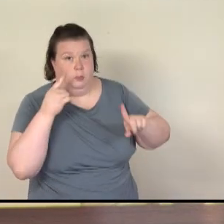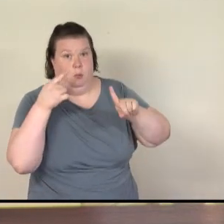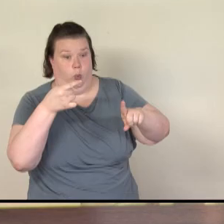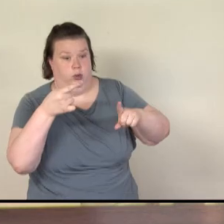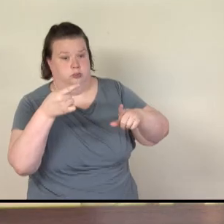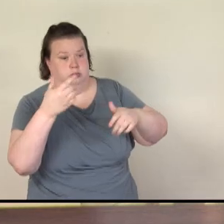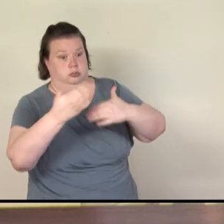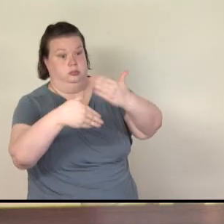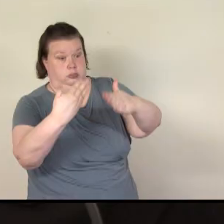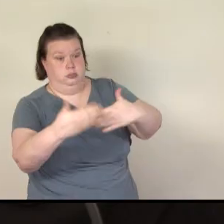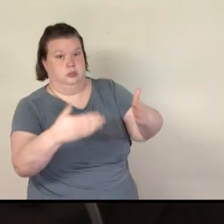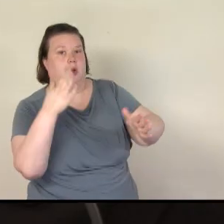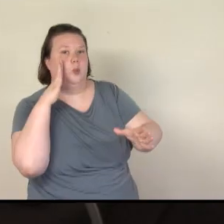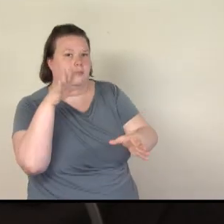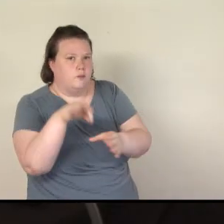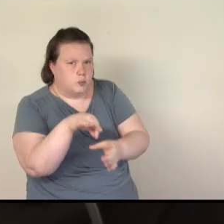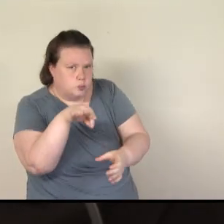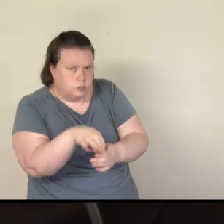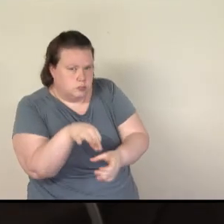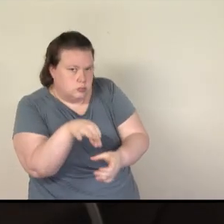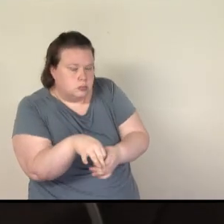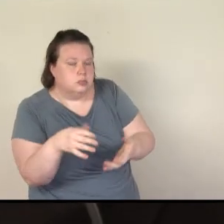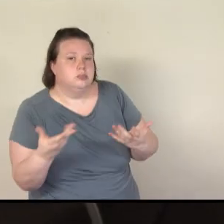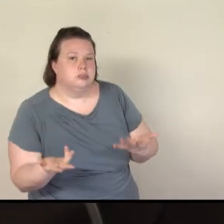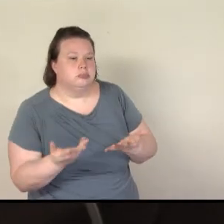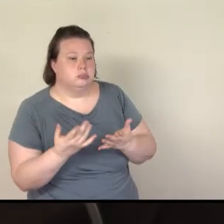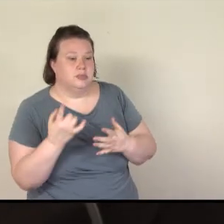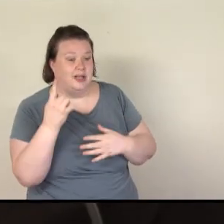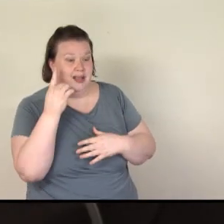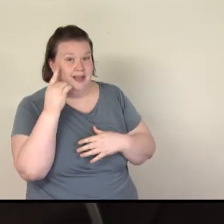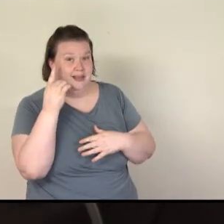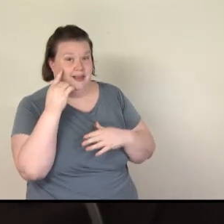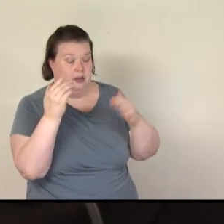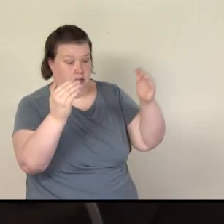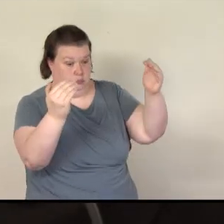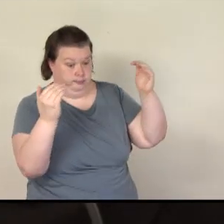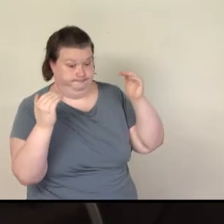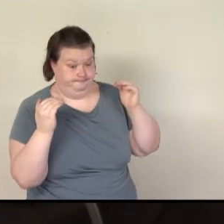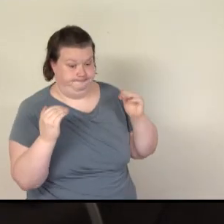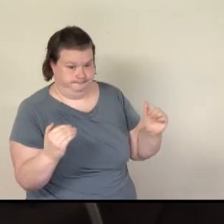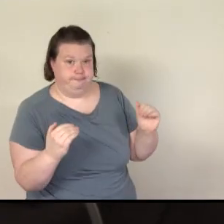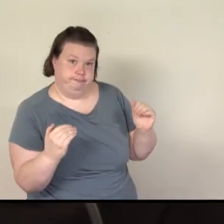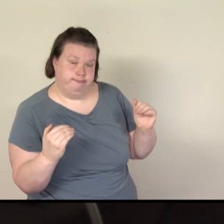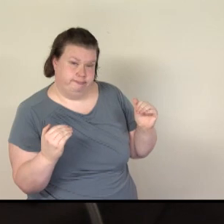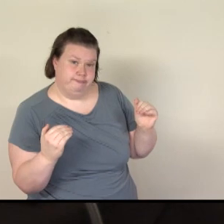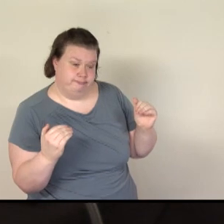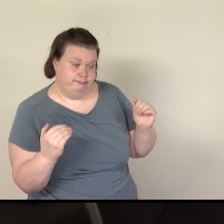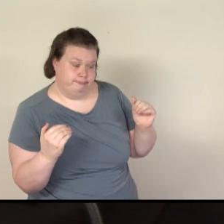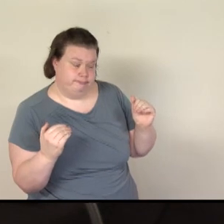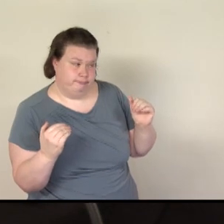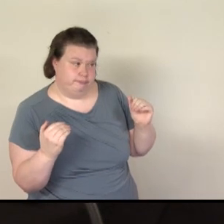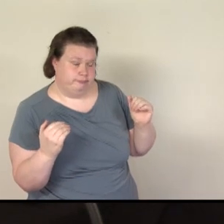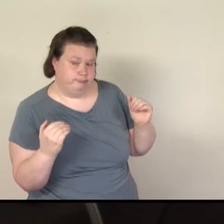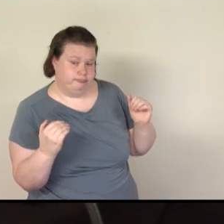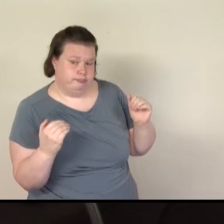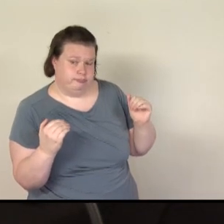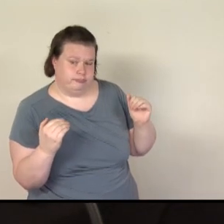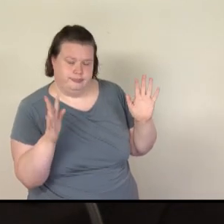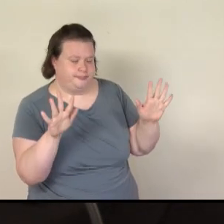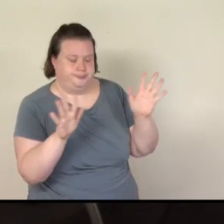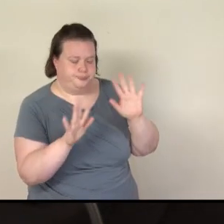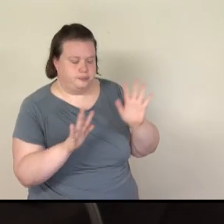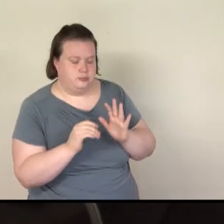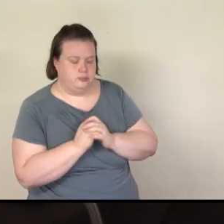voting. And certainly, I think an even lower bar. Let me say it the other way: a